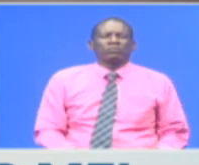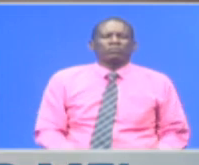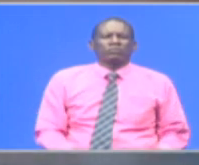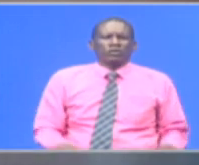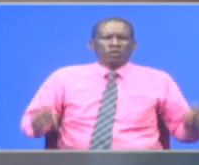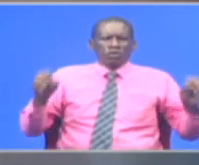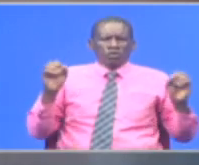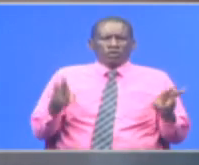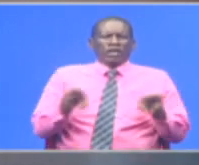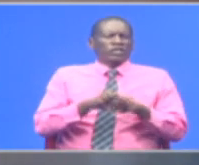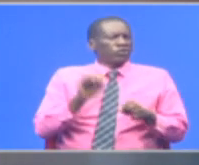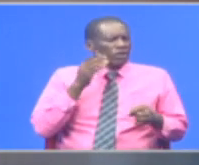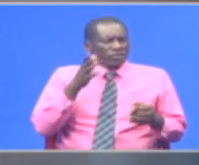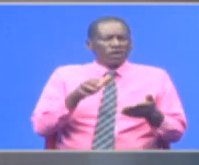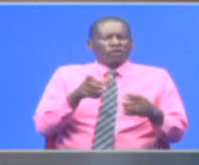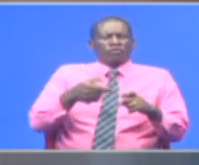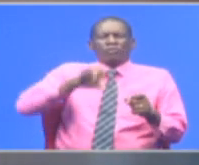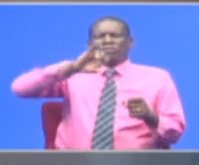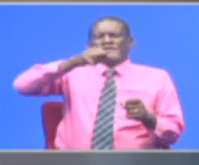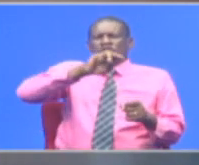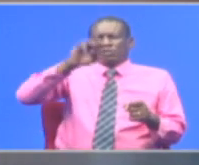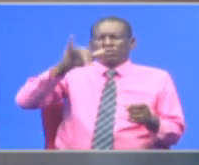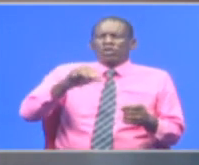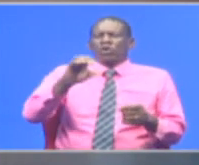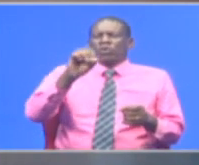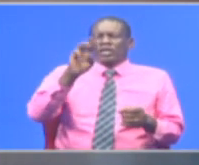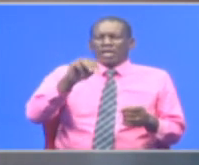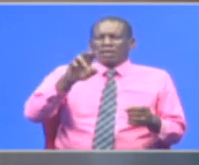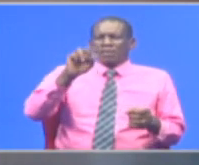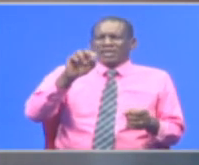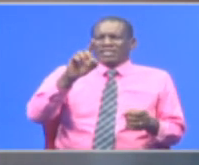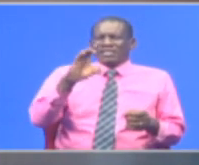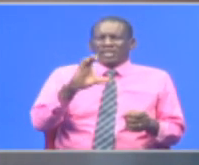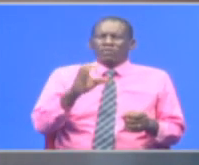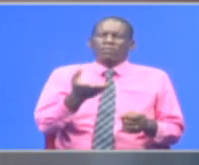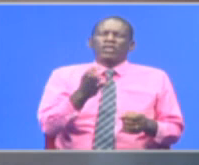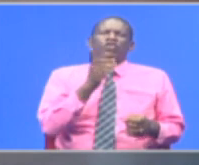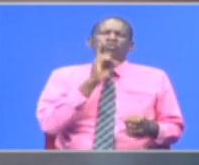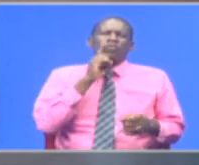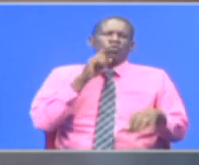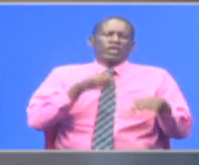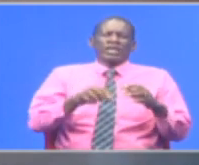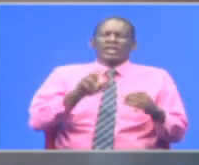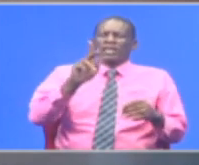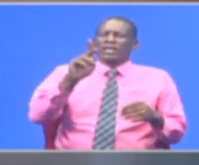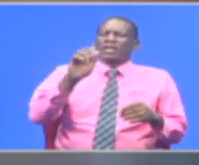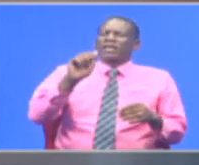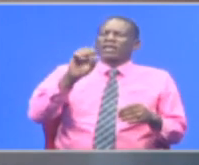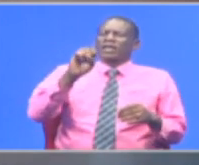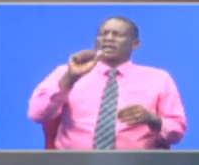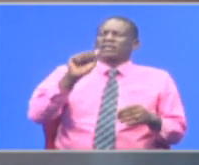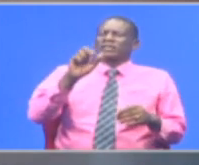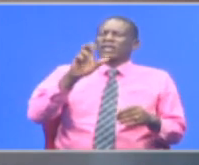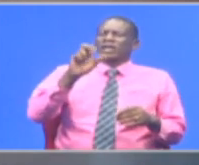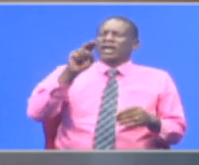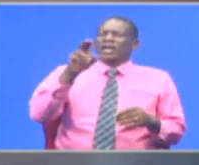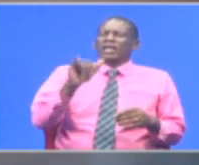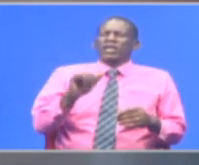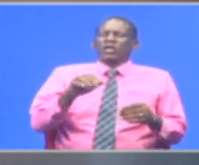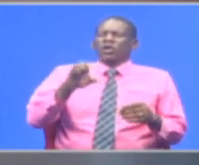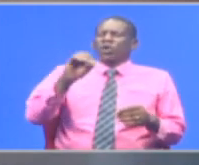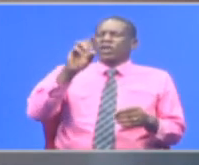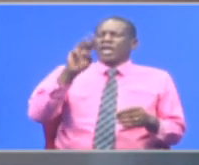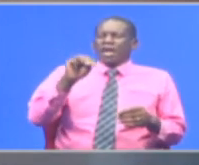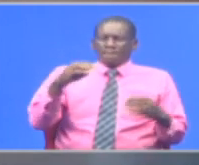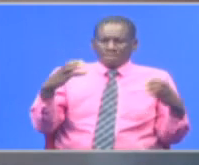Now, as you heard there from Jimmy Wanjigi, the ODM NDC will take place tomorrow at Kasarani, and the ODM party has made it clear